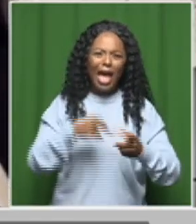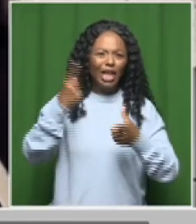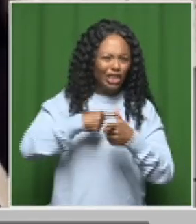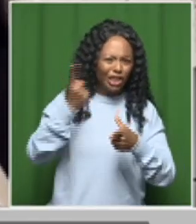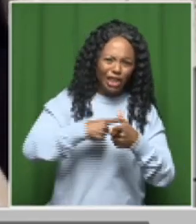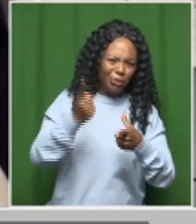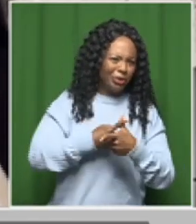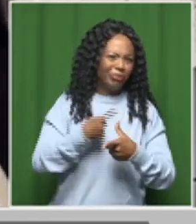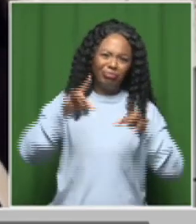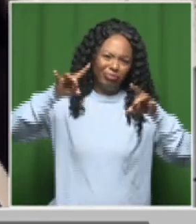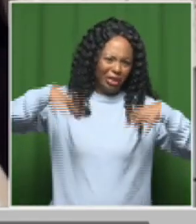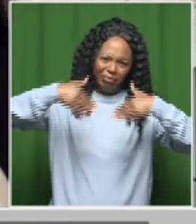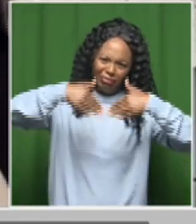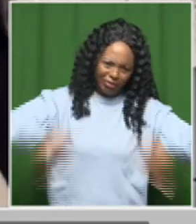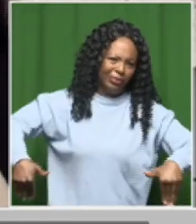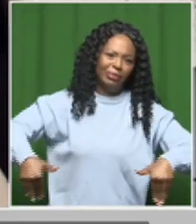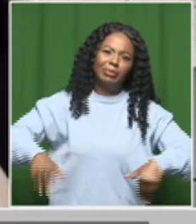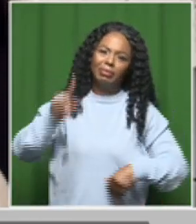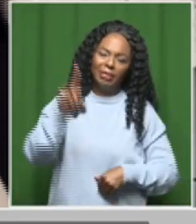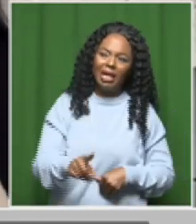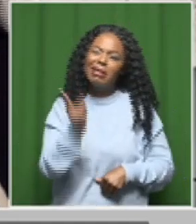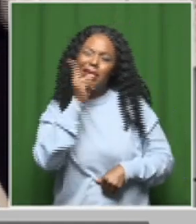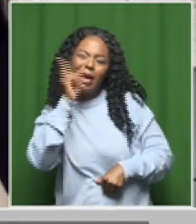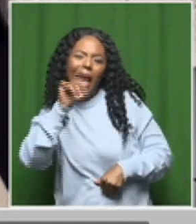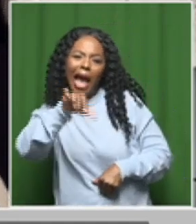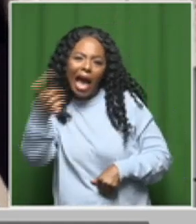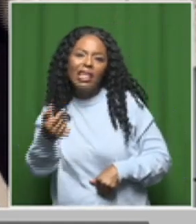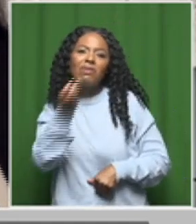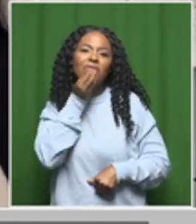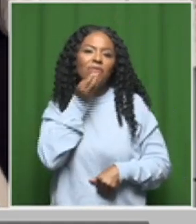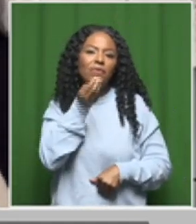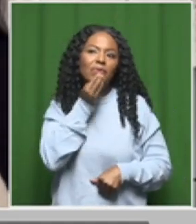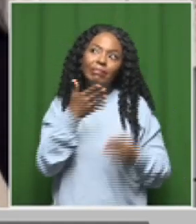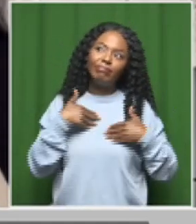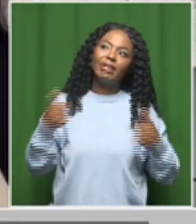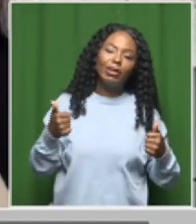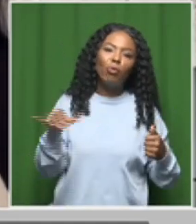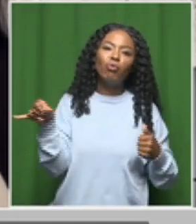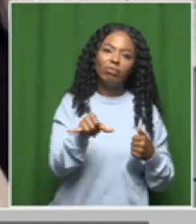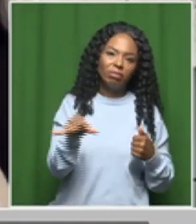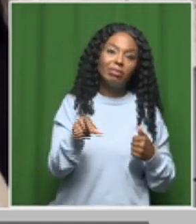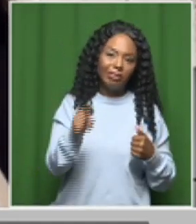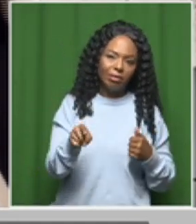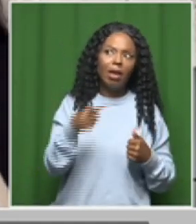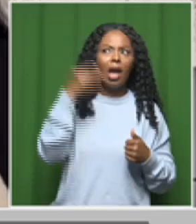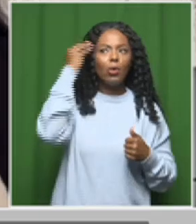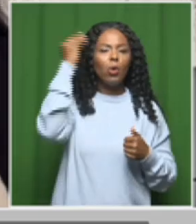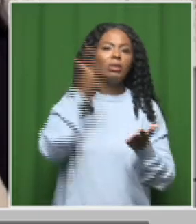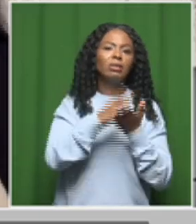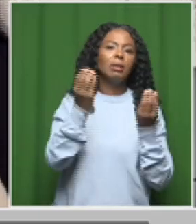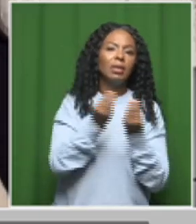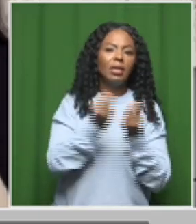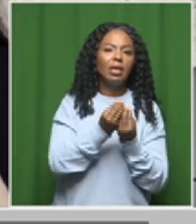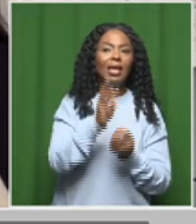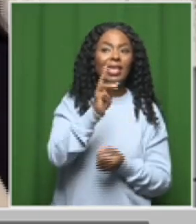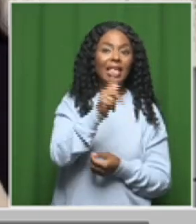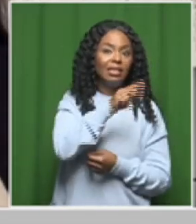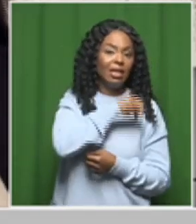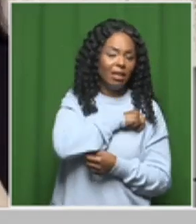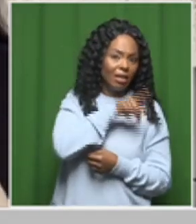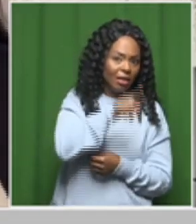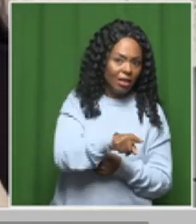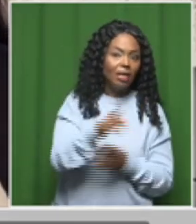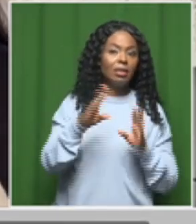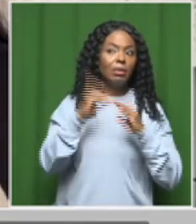we need to look at what foods do we have access to. I know that is something the KZN Department of Health is currently